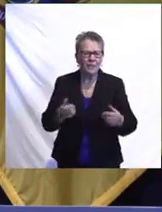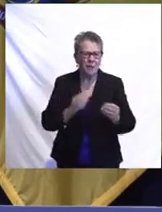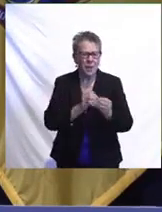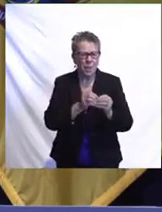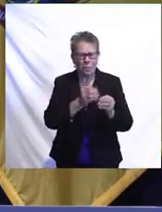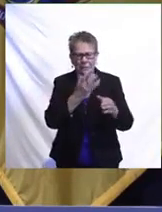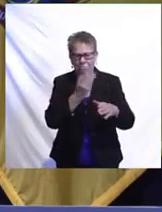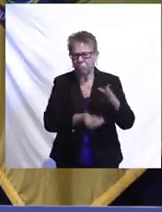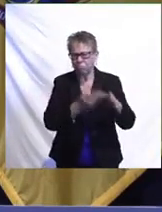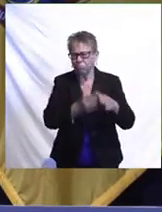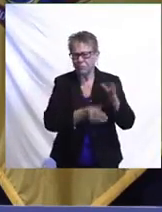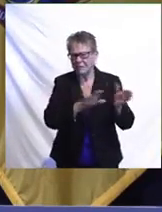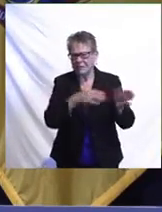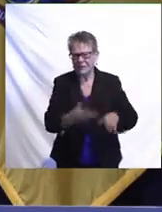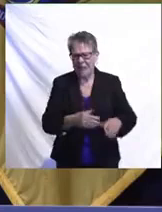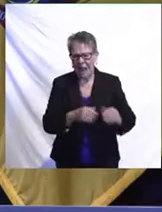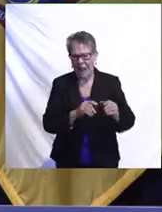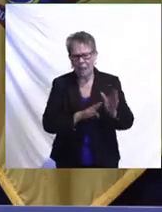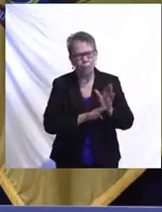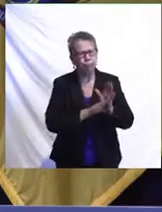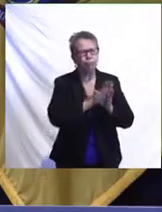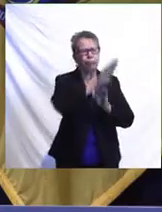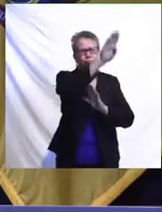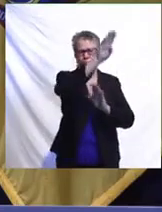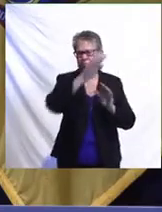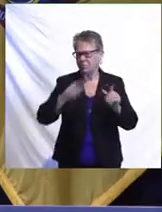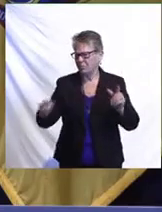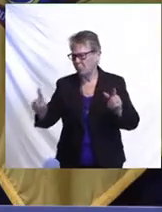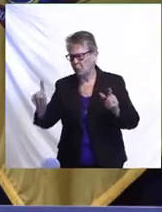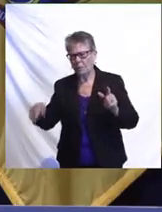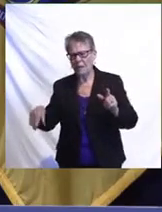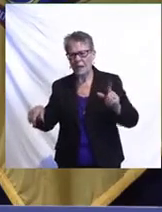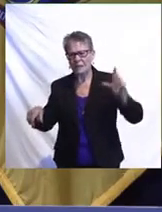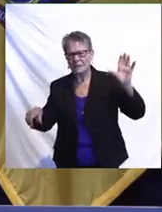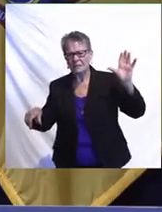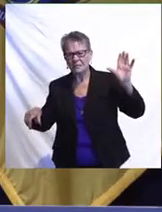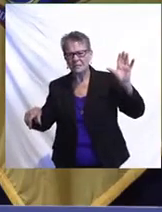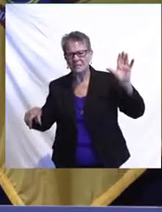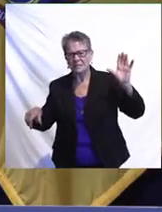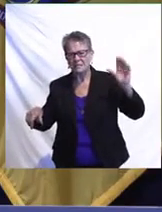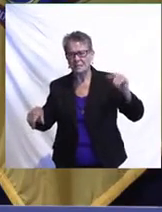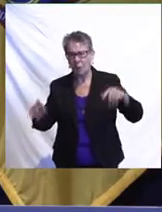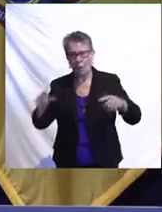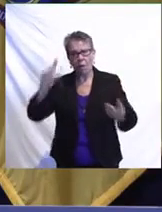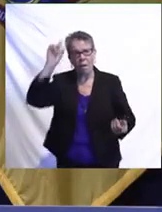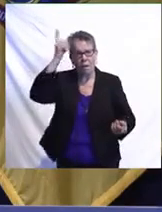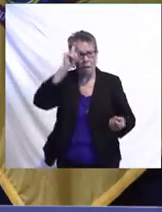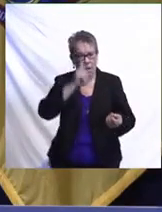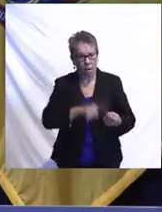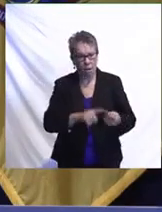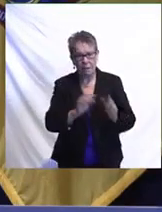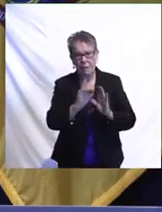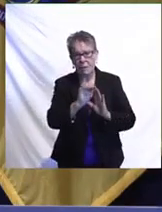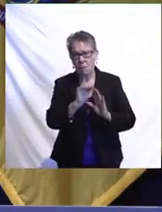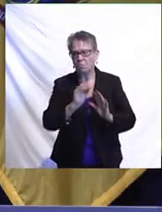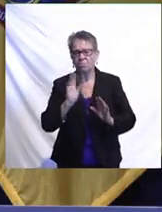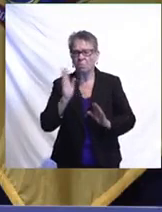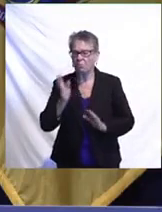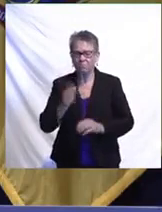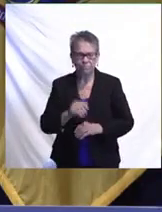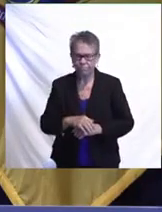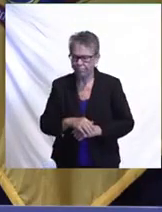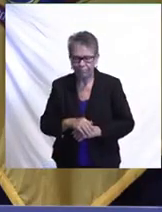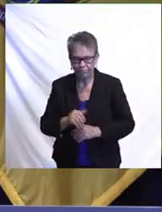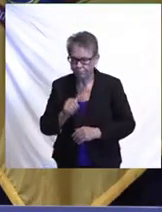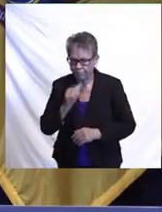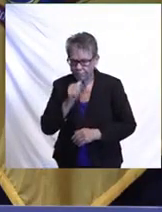though it's going to go to zero. We don't want people's expectations to be that it goes to zero. Please, God, we'll be thrilled if it does. My personal view is it's in and